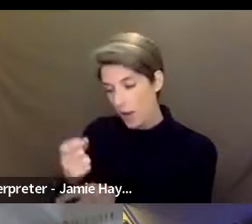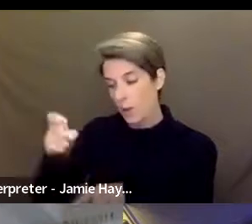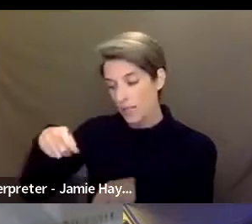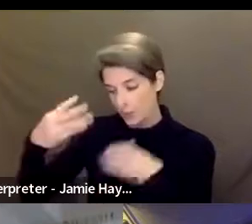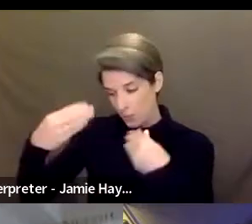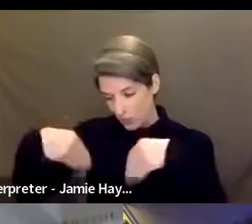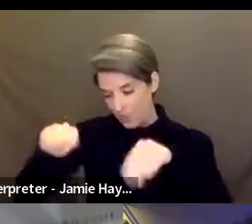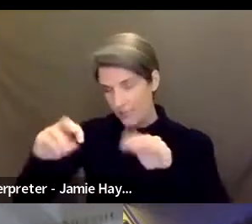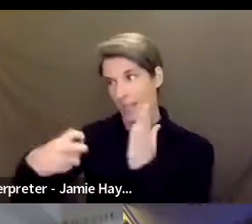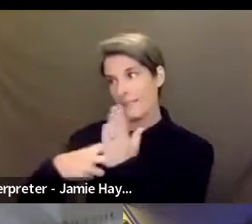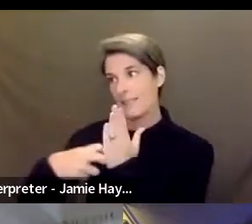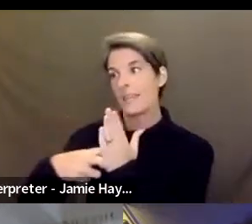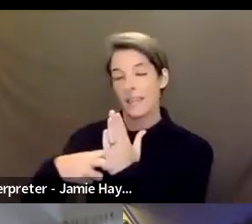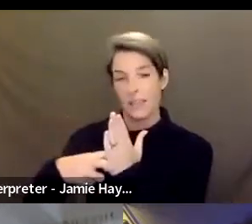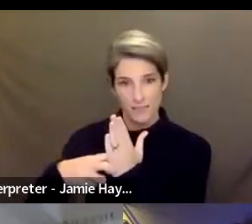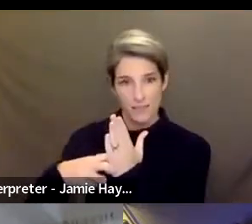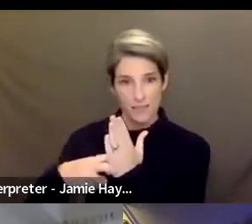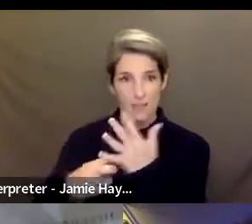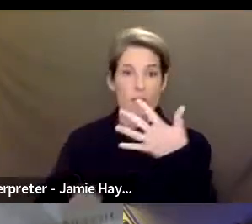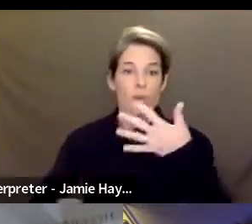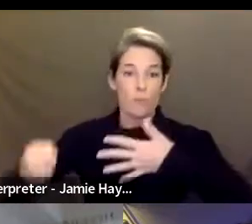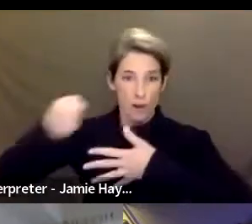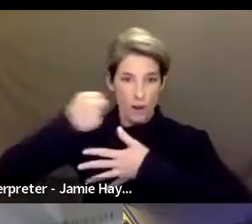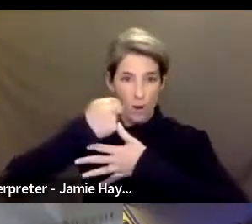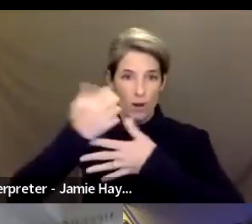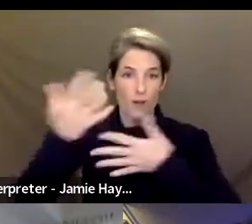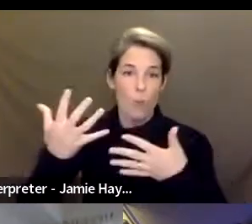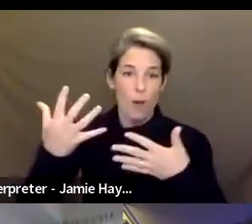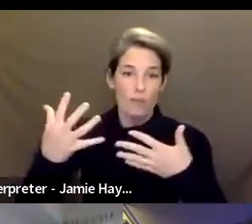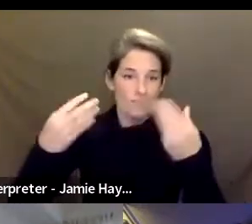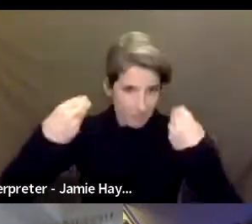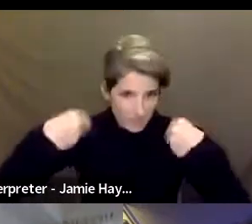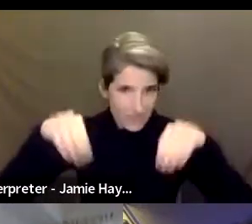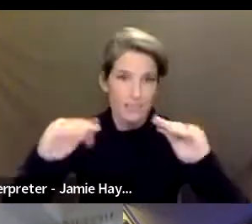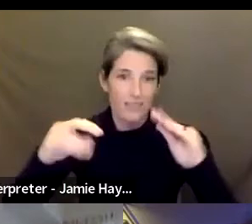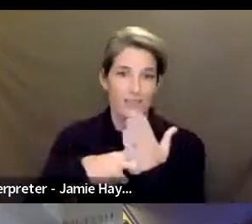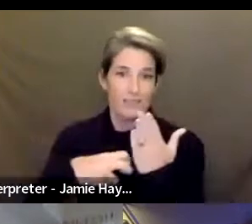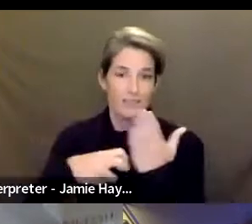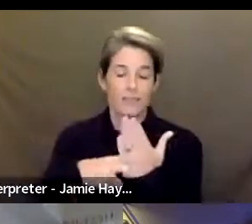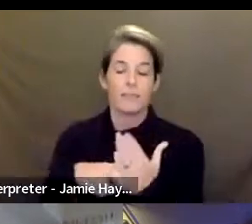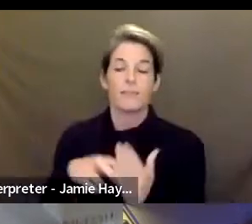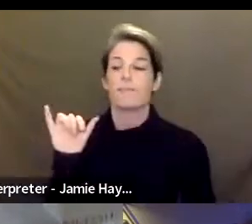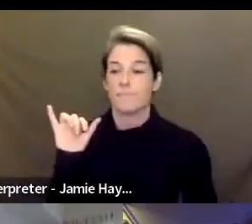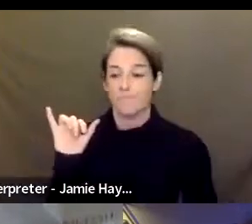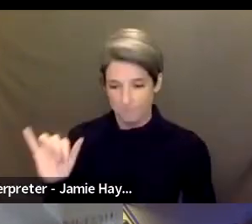the feedback I'm getting, is we have to sell tickets. And